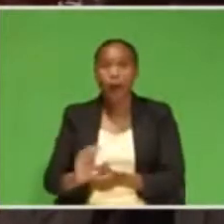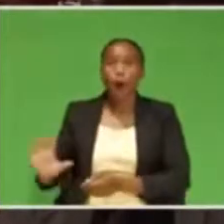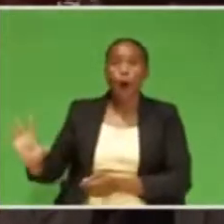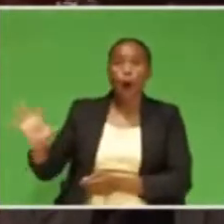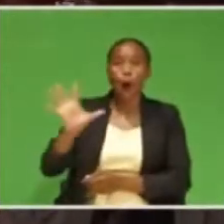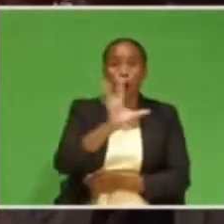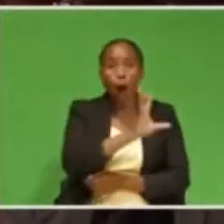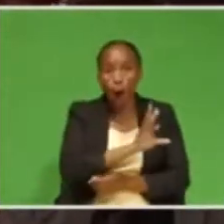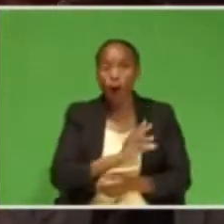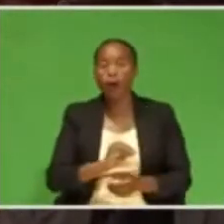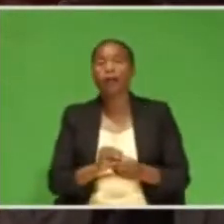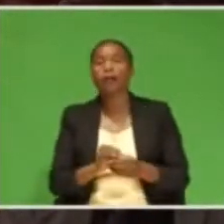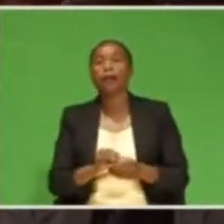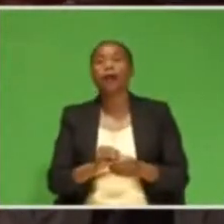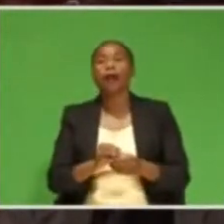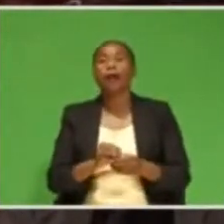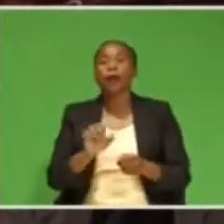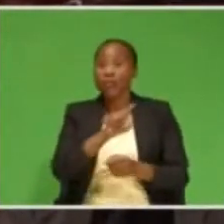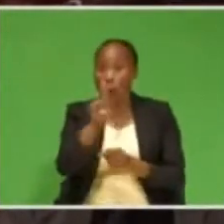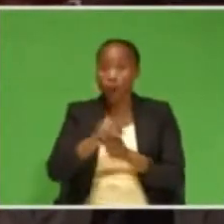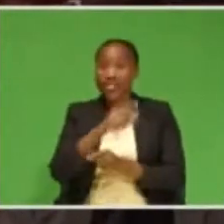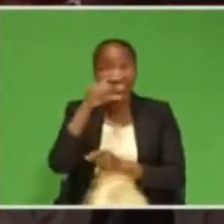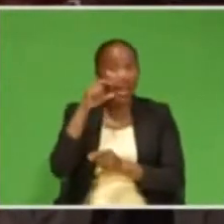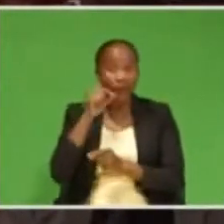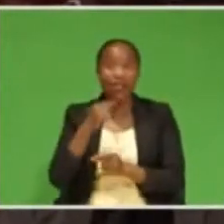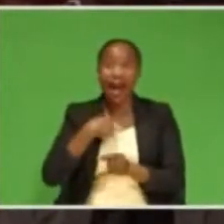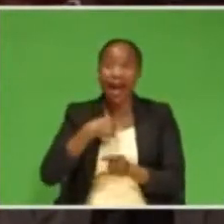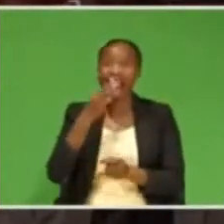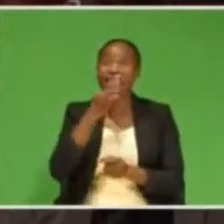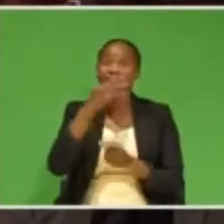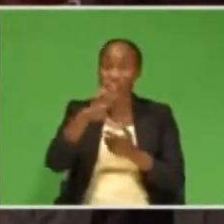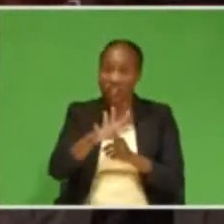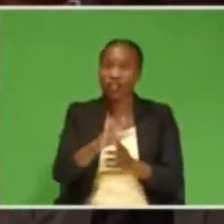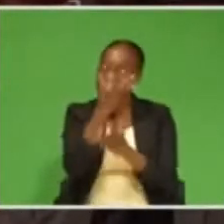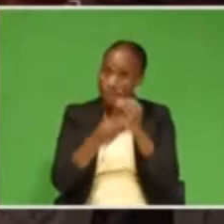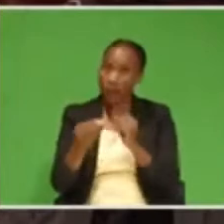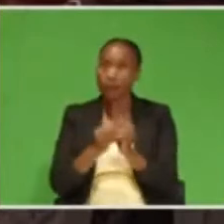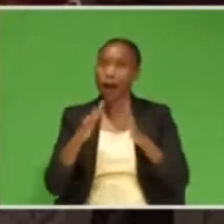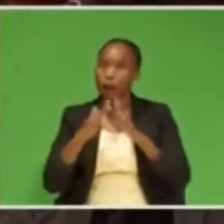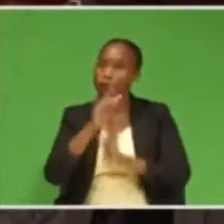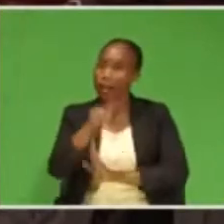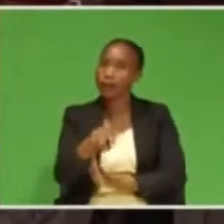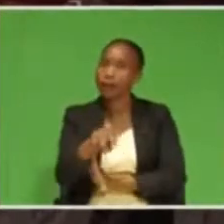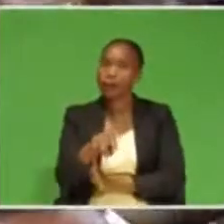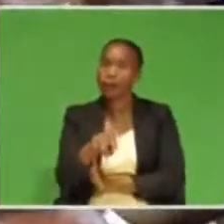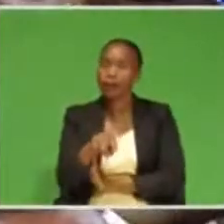All those whose names I've called out must leave the house.